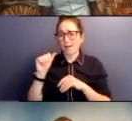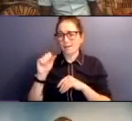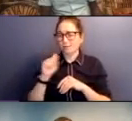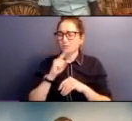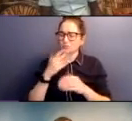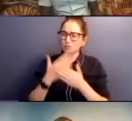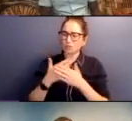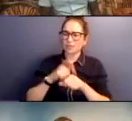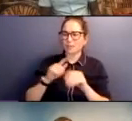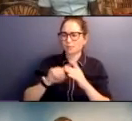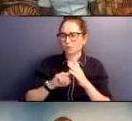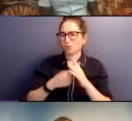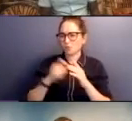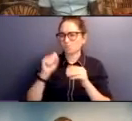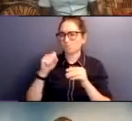to begin